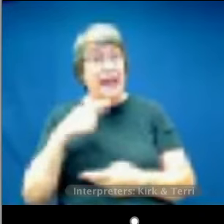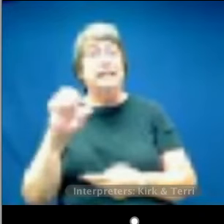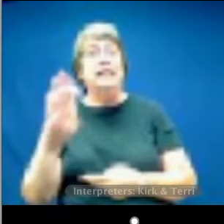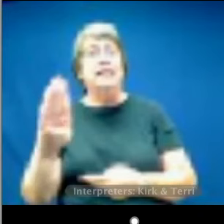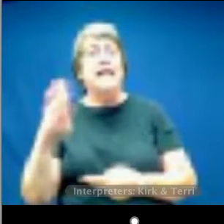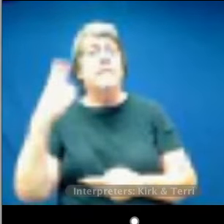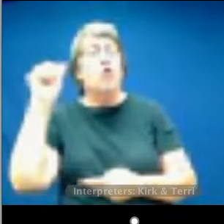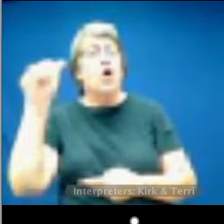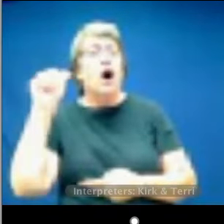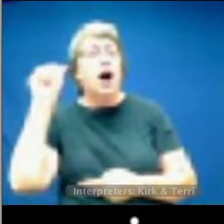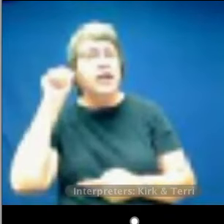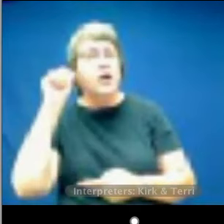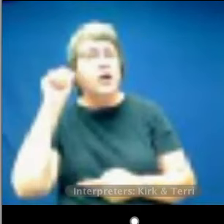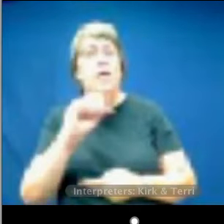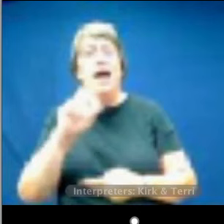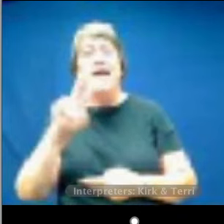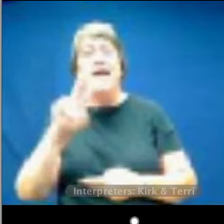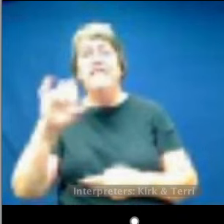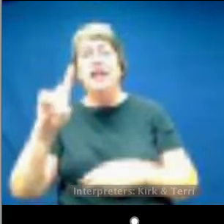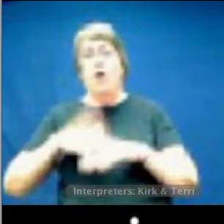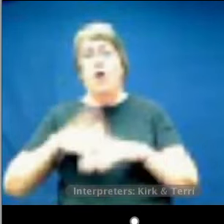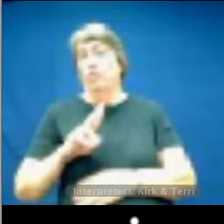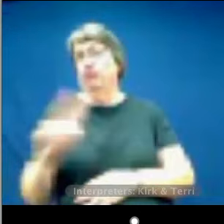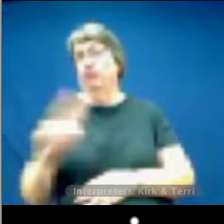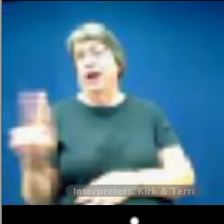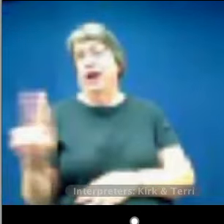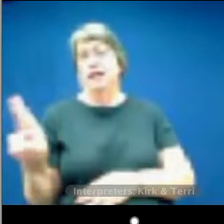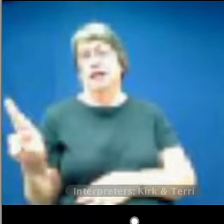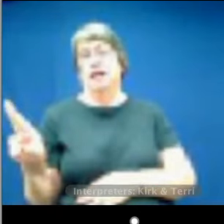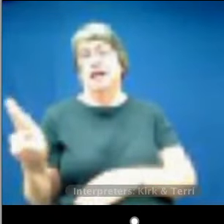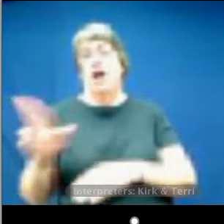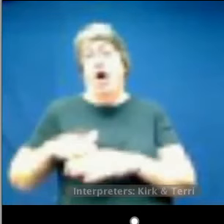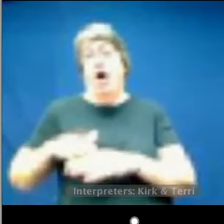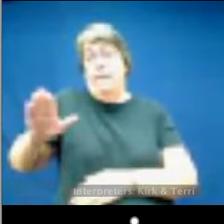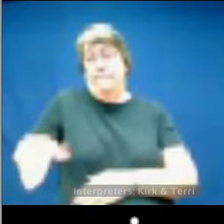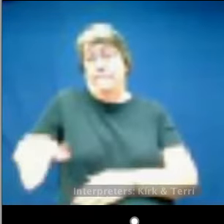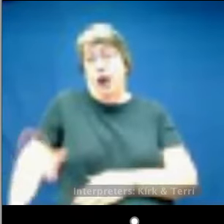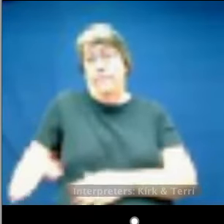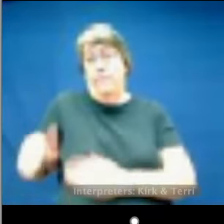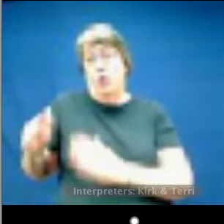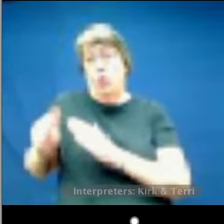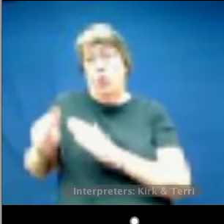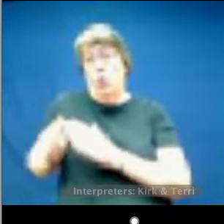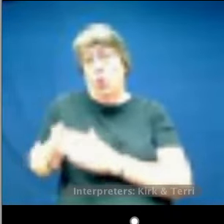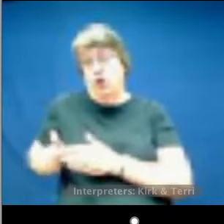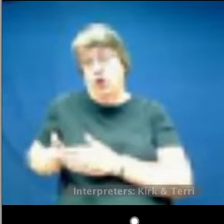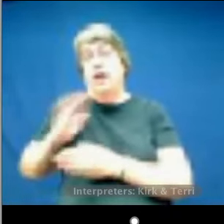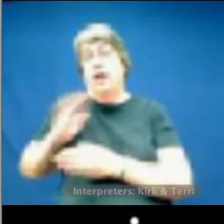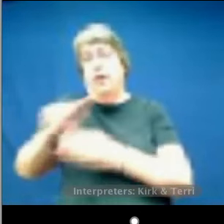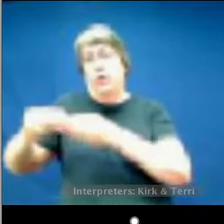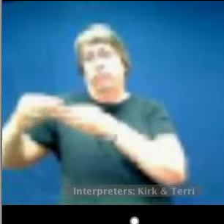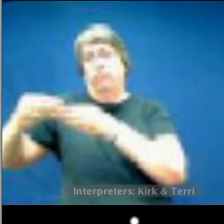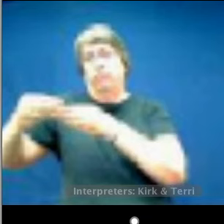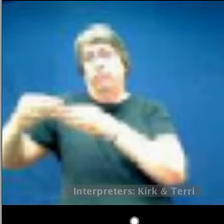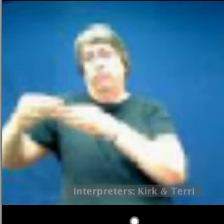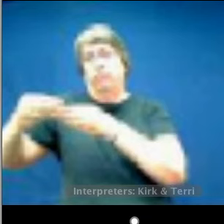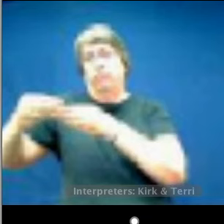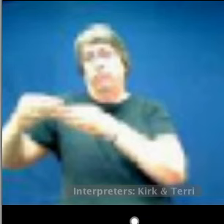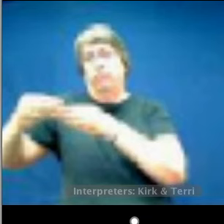audio and video on the far right. Click on the bottom corner and a menu will drop down. Click